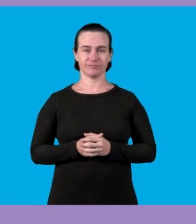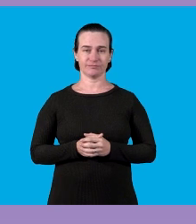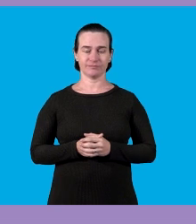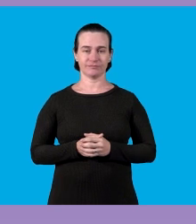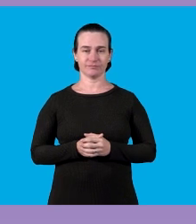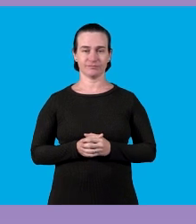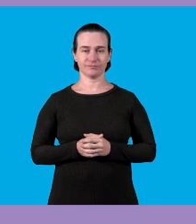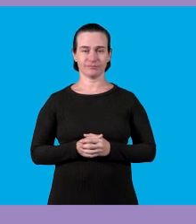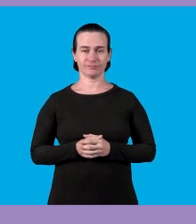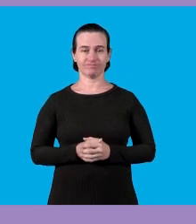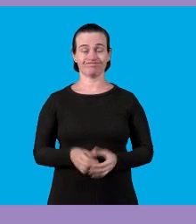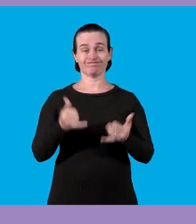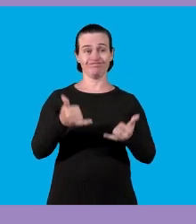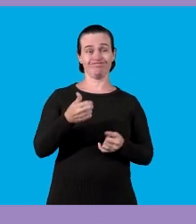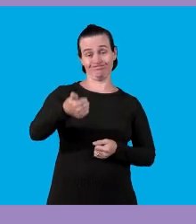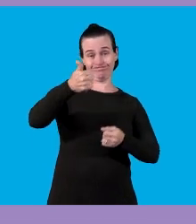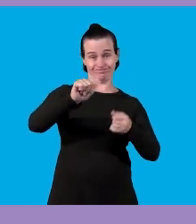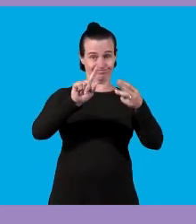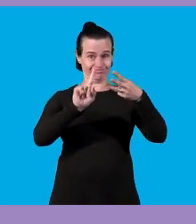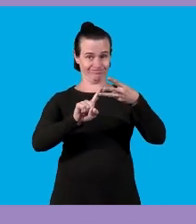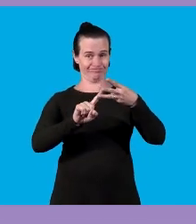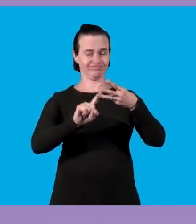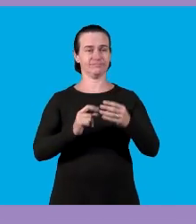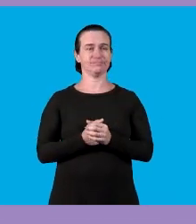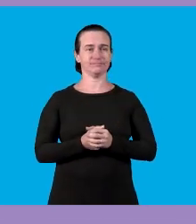Okay, let's then look at the next one.